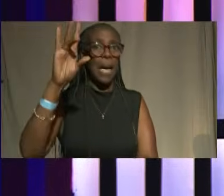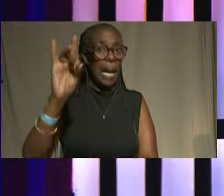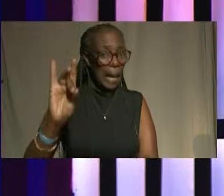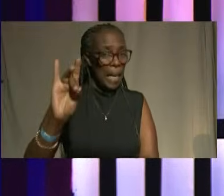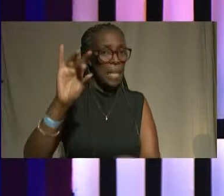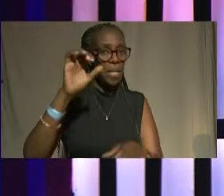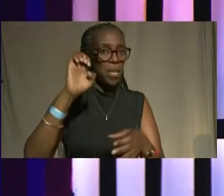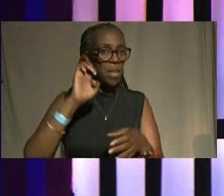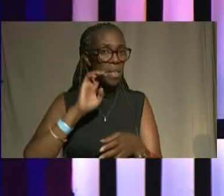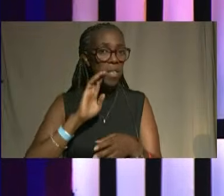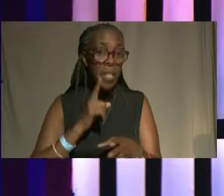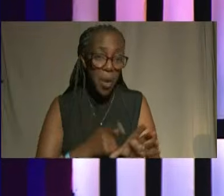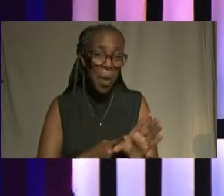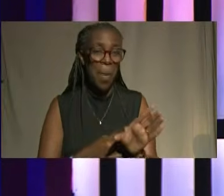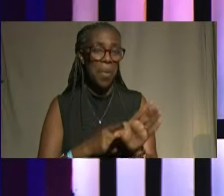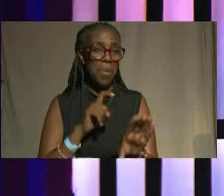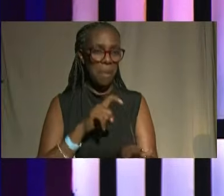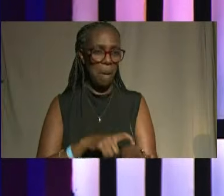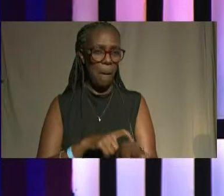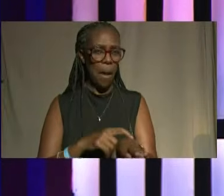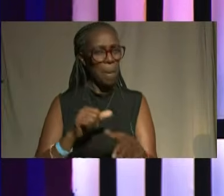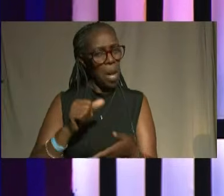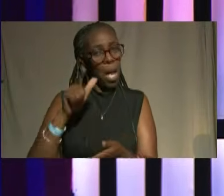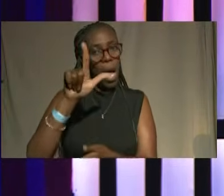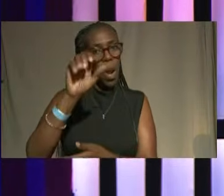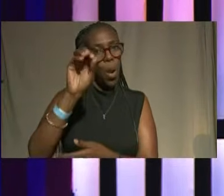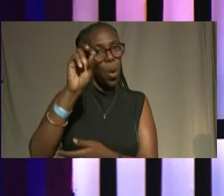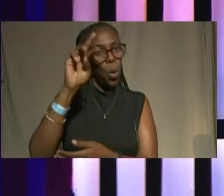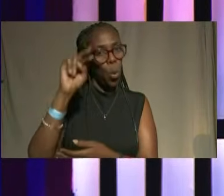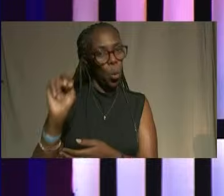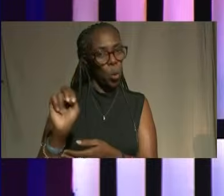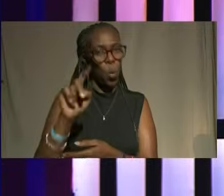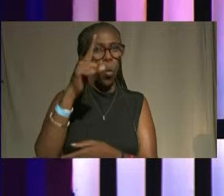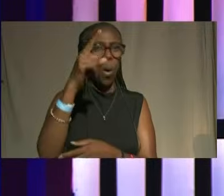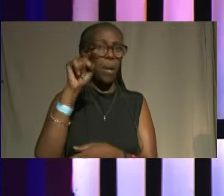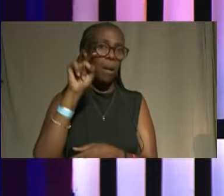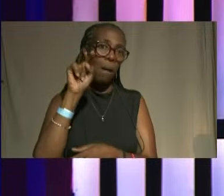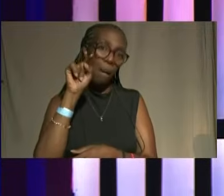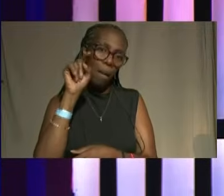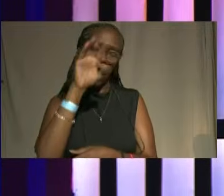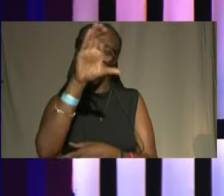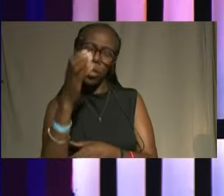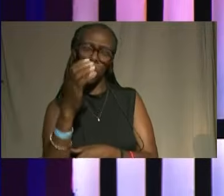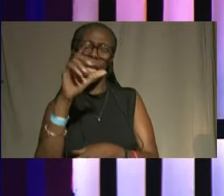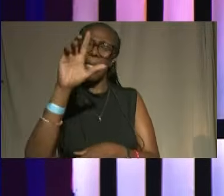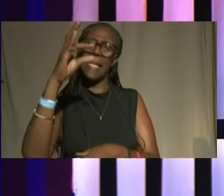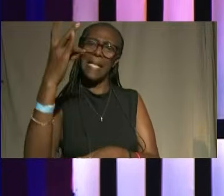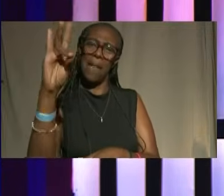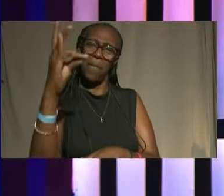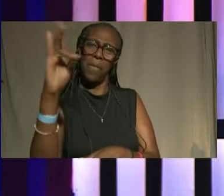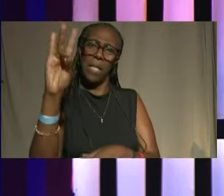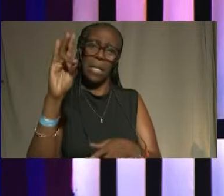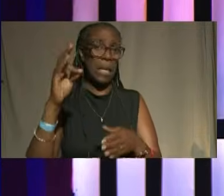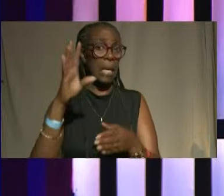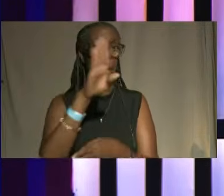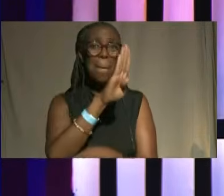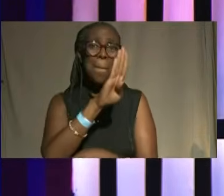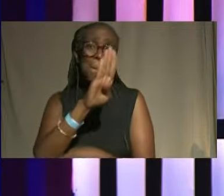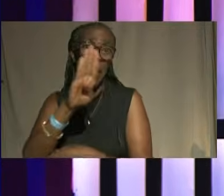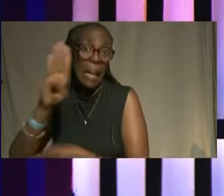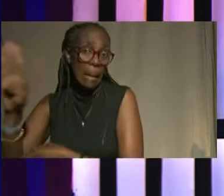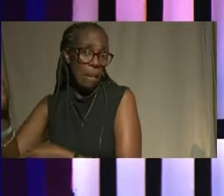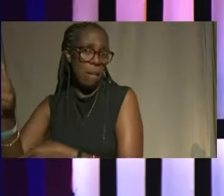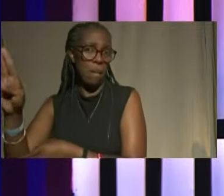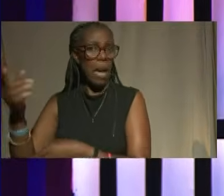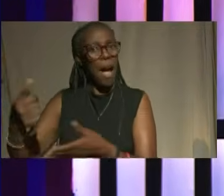loaned almost $70 billion US, 117 billion of investments, 86,000 applicants. That